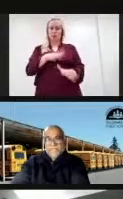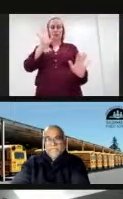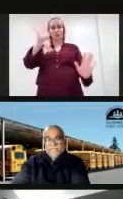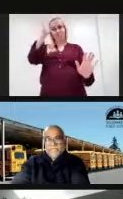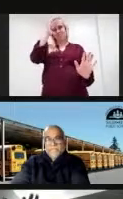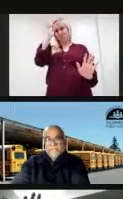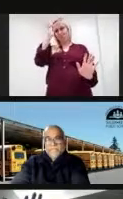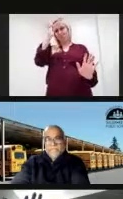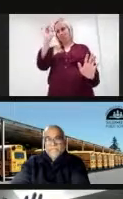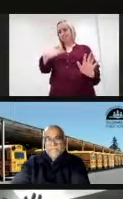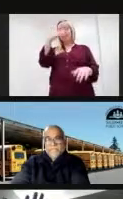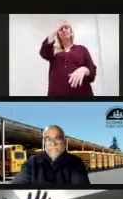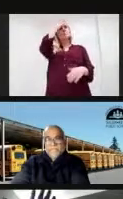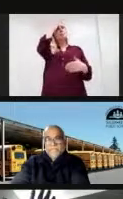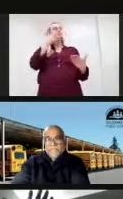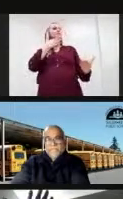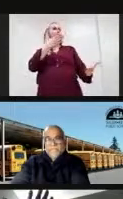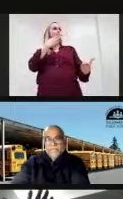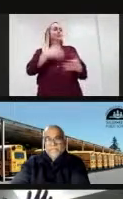Thank you.